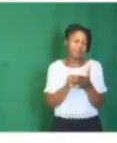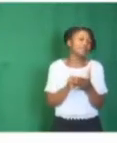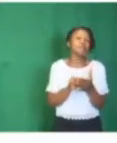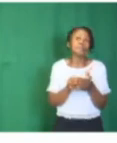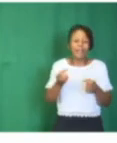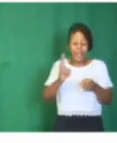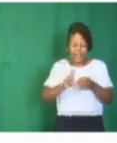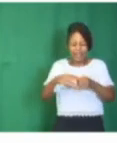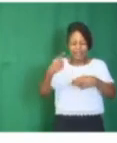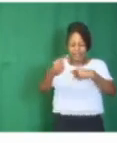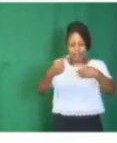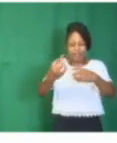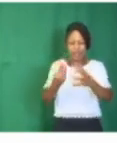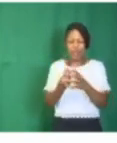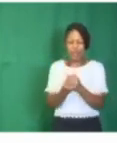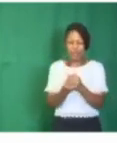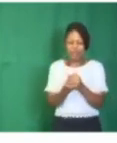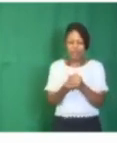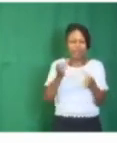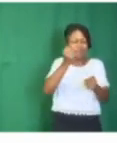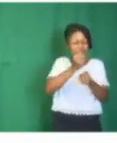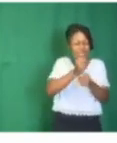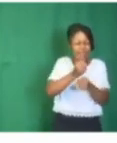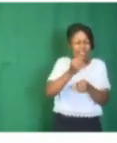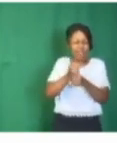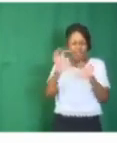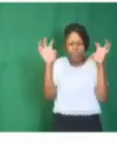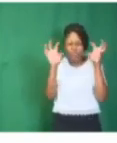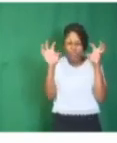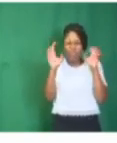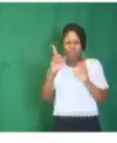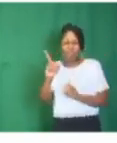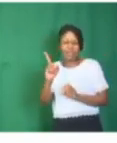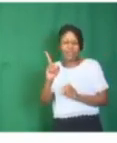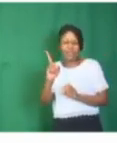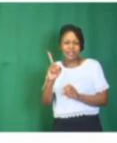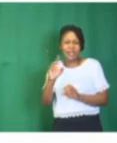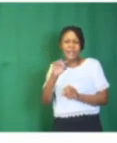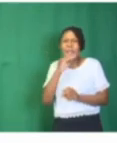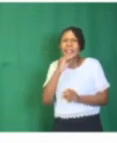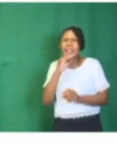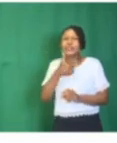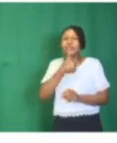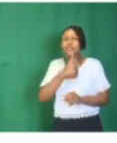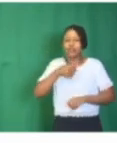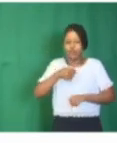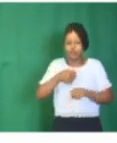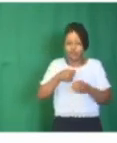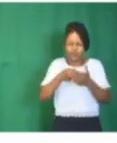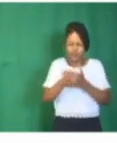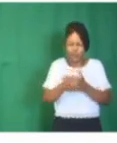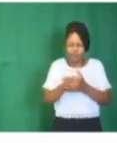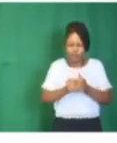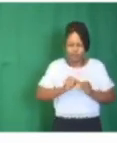on to the next function of the skeletal system, which is locomotion or movement. Please